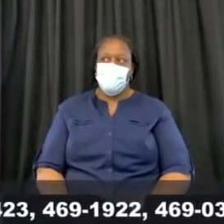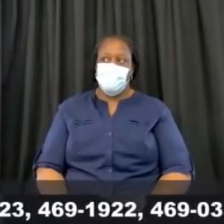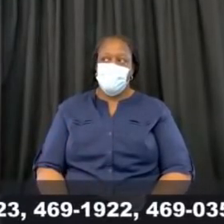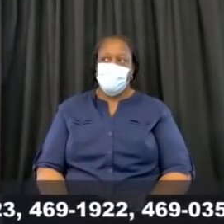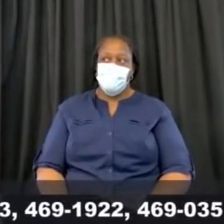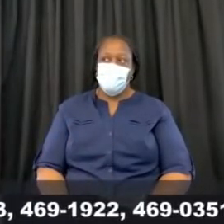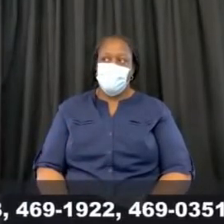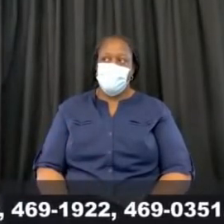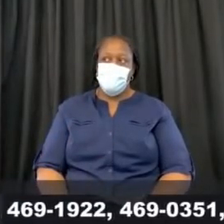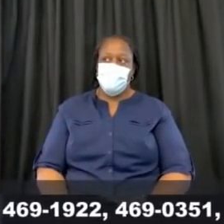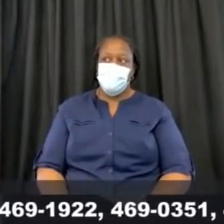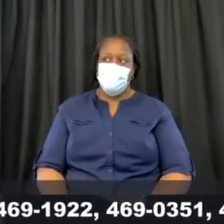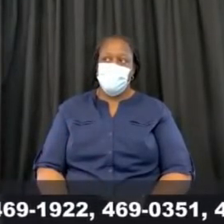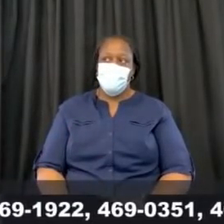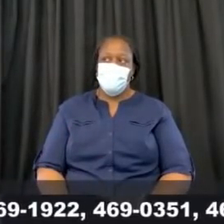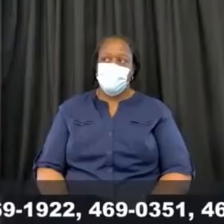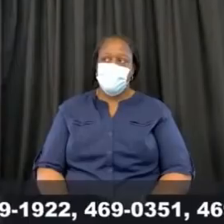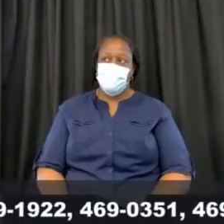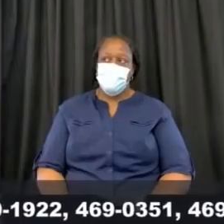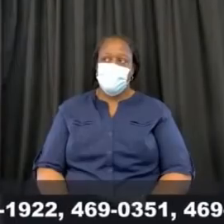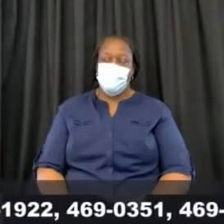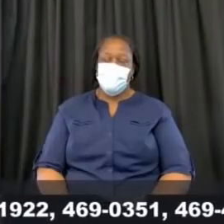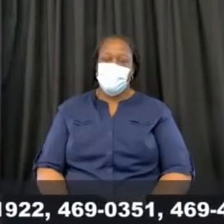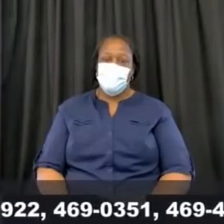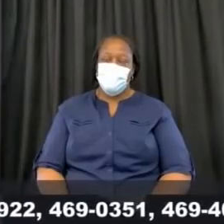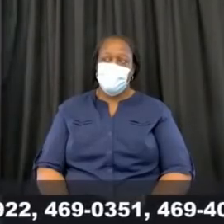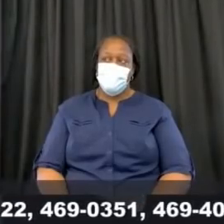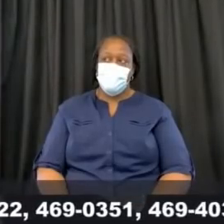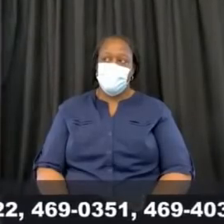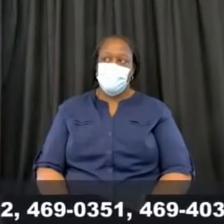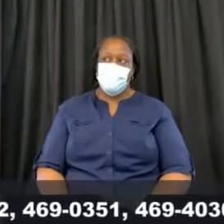air passengers as well?